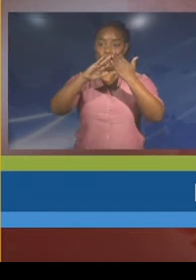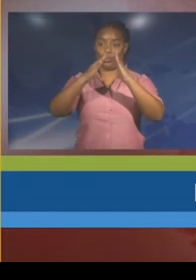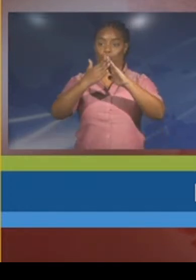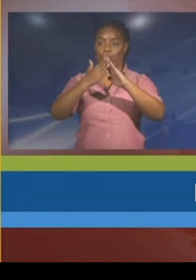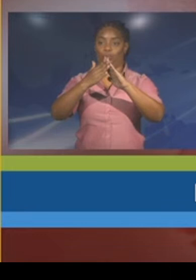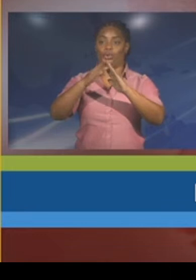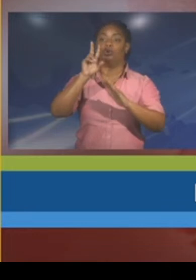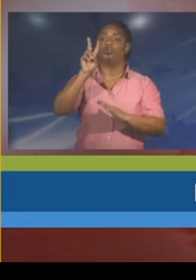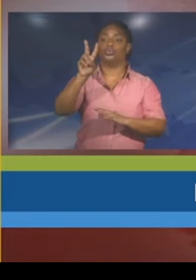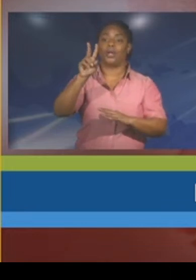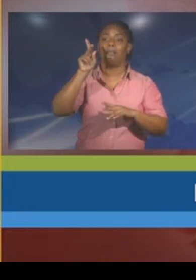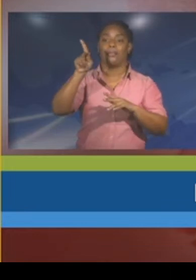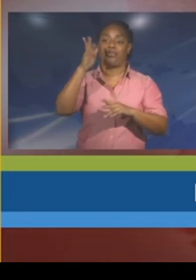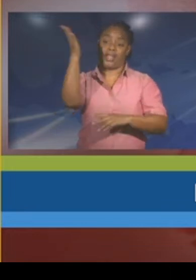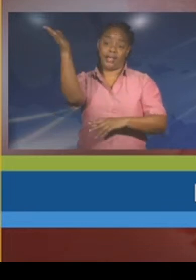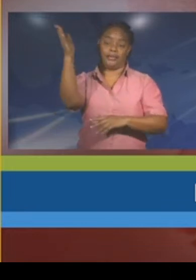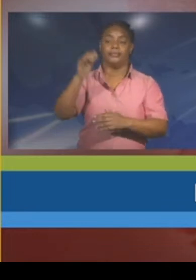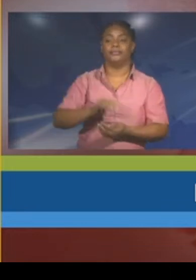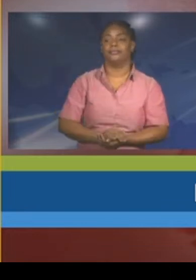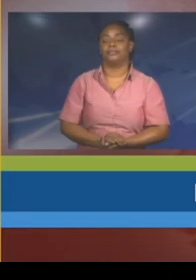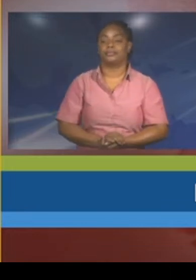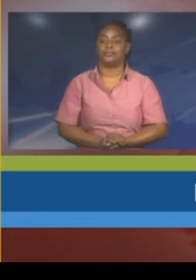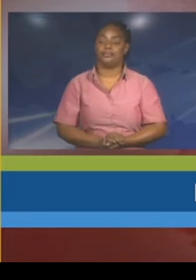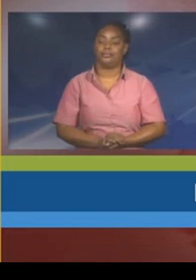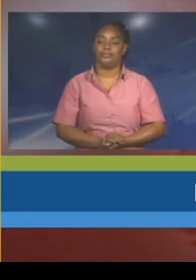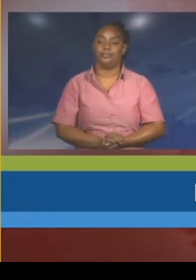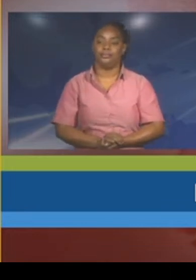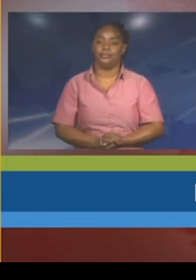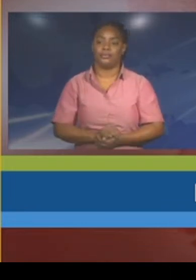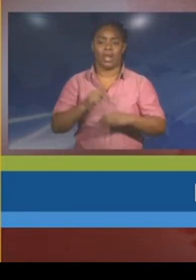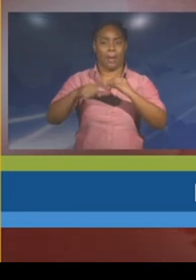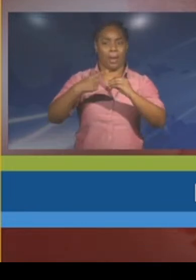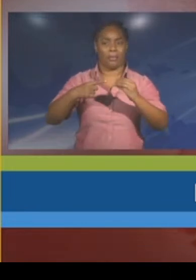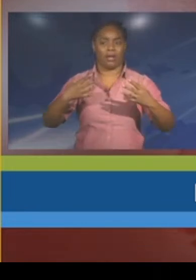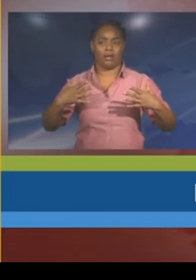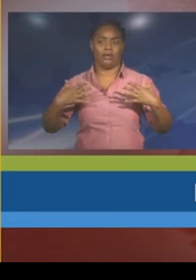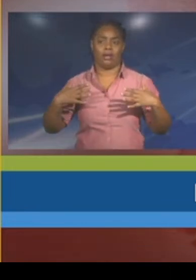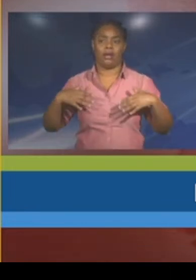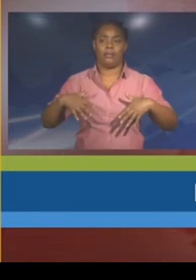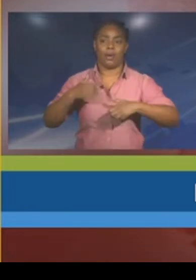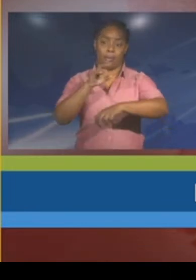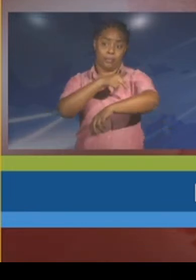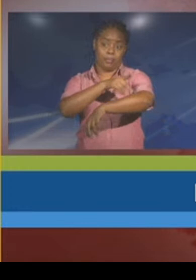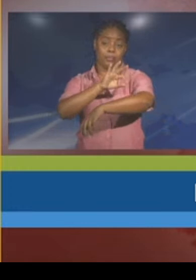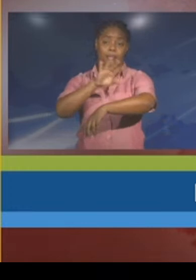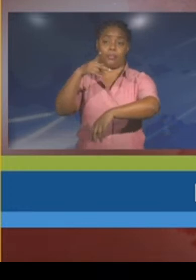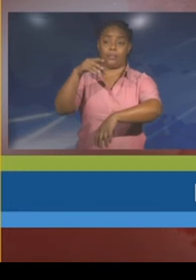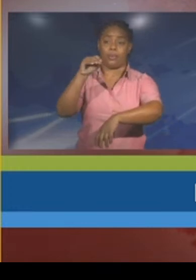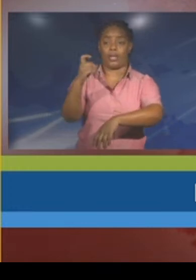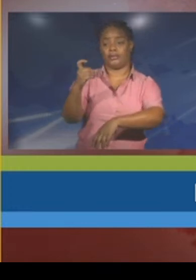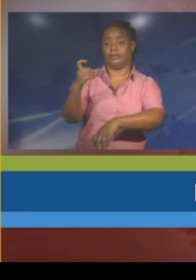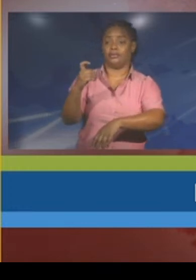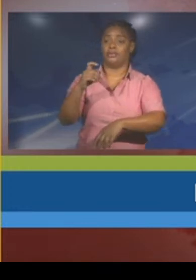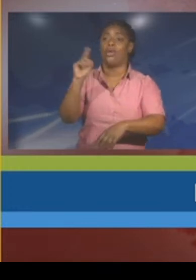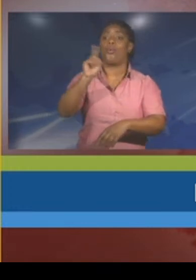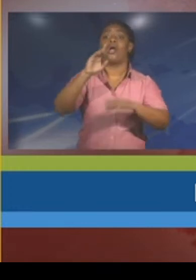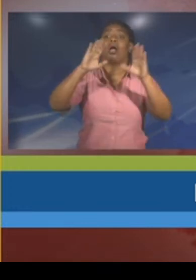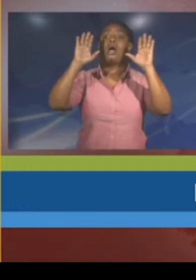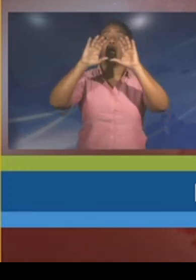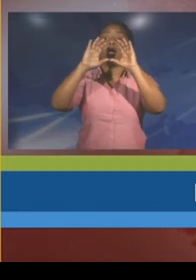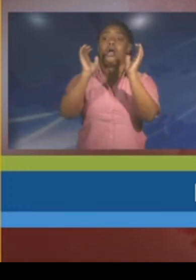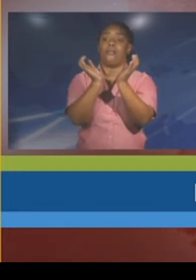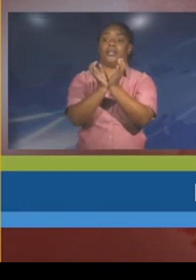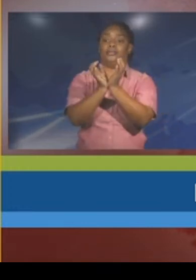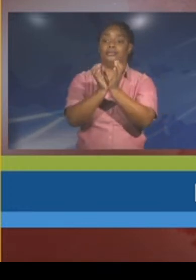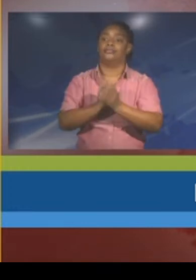2 persons. By way of a quick monkeypox update in terms of the global status, cases reported to WHO confirmed